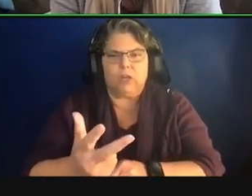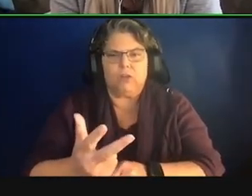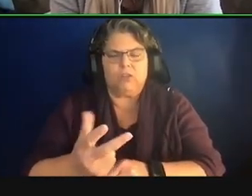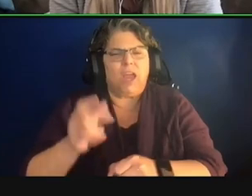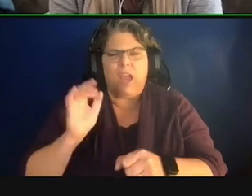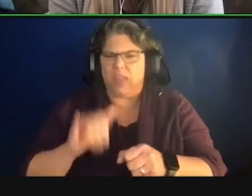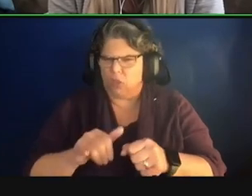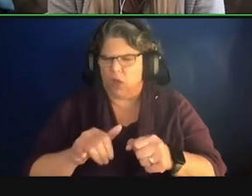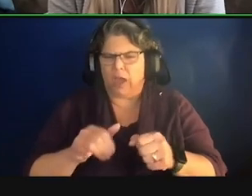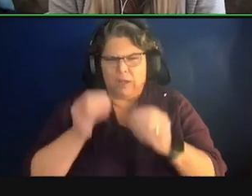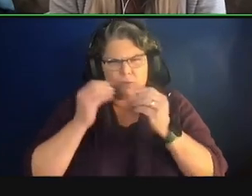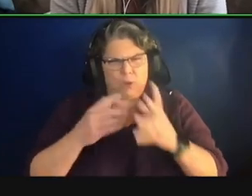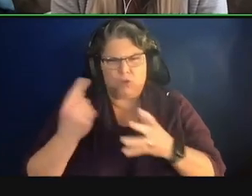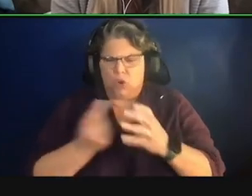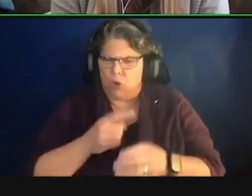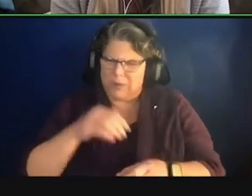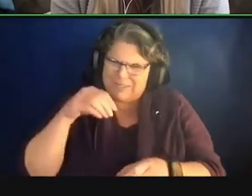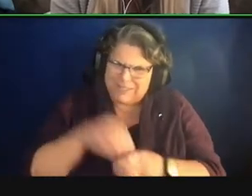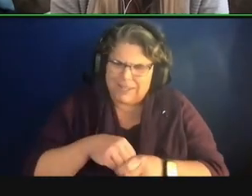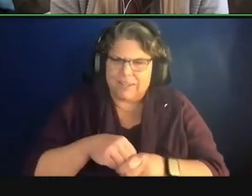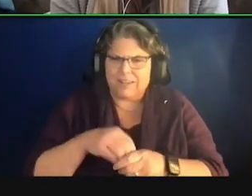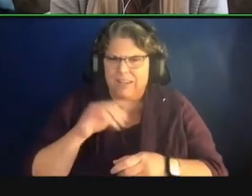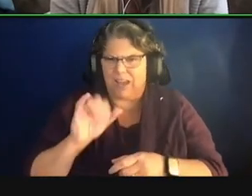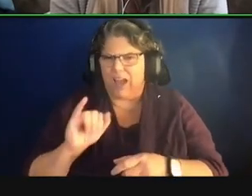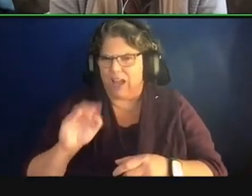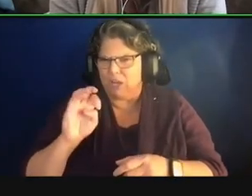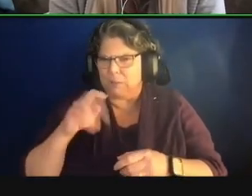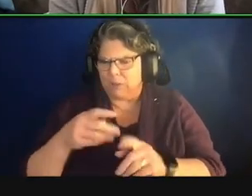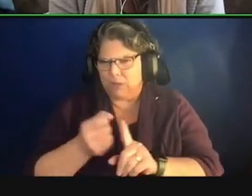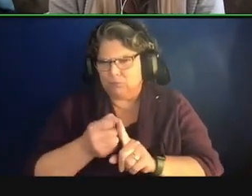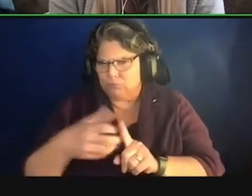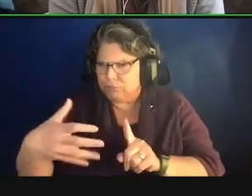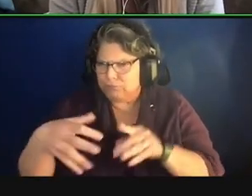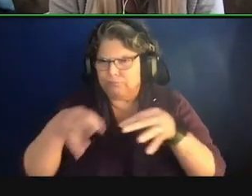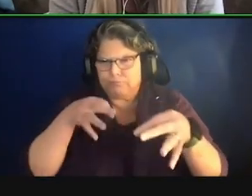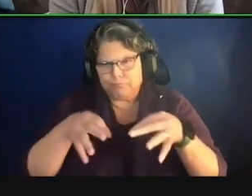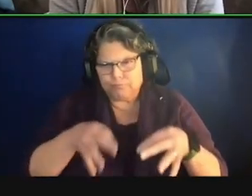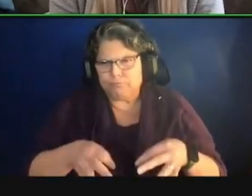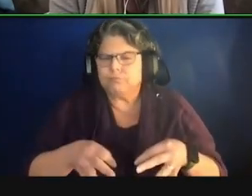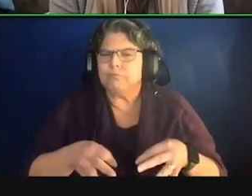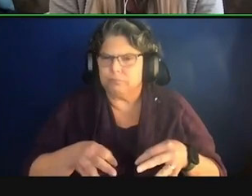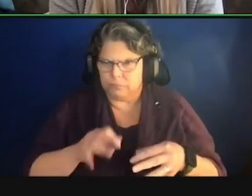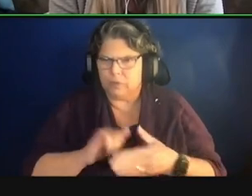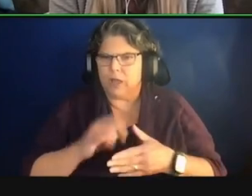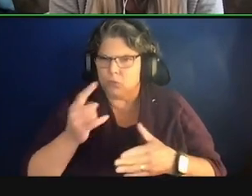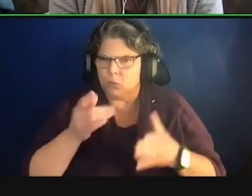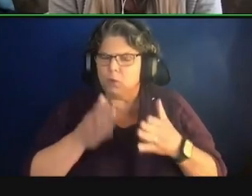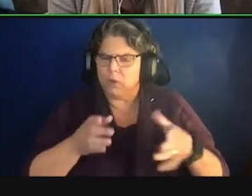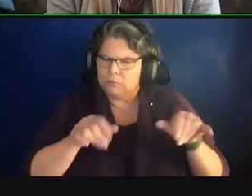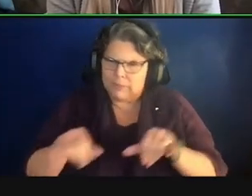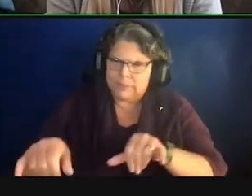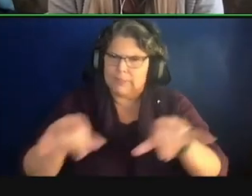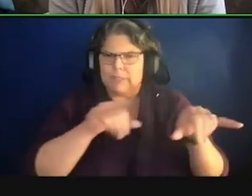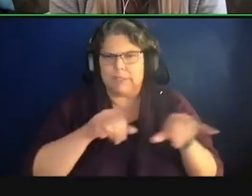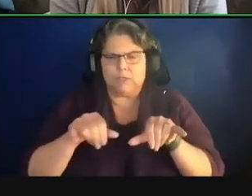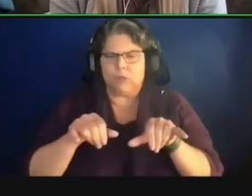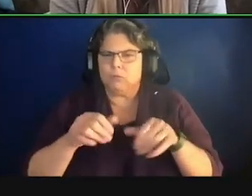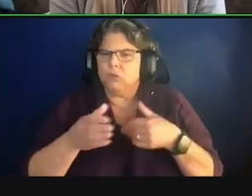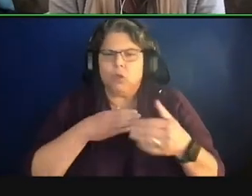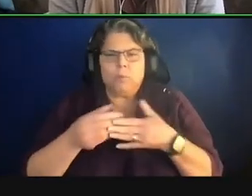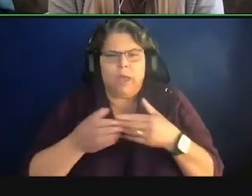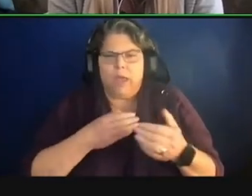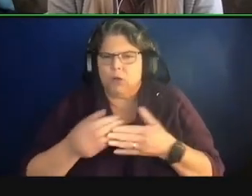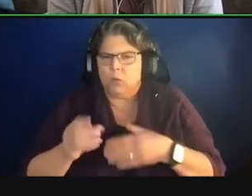detailed on the IEP document. And so that's one of the ways that we are consistent. So regardless of what your